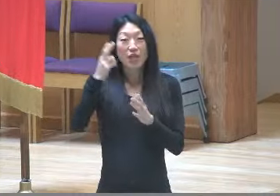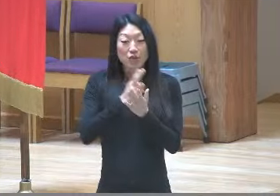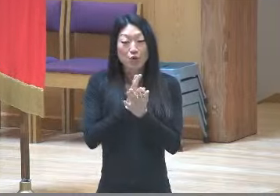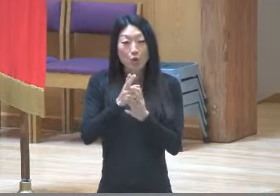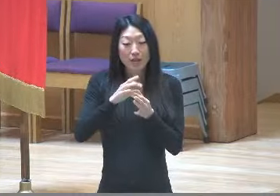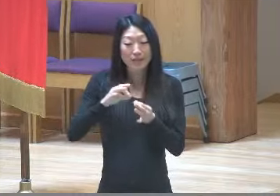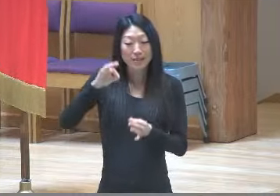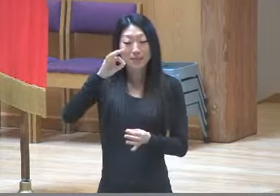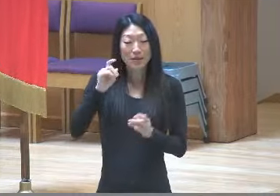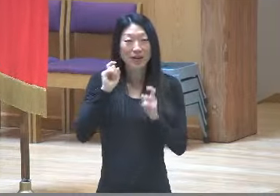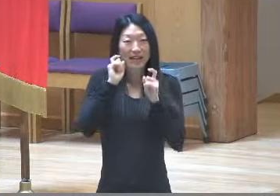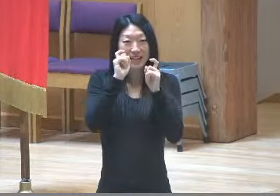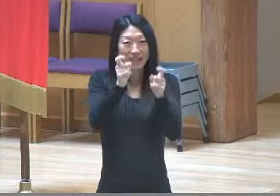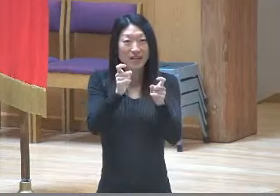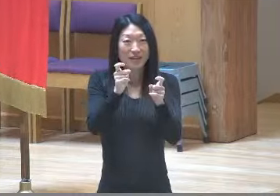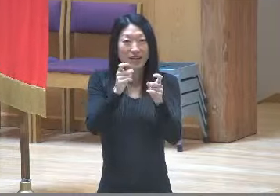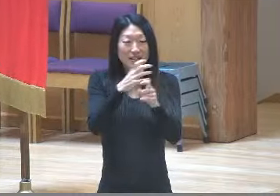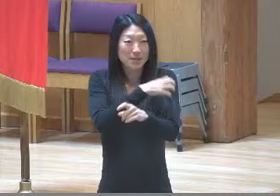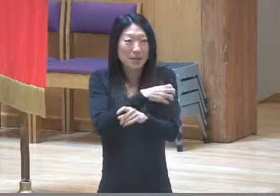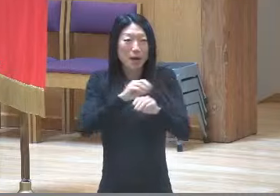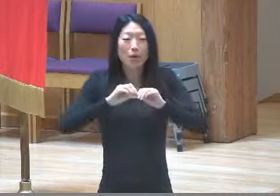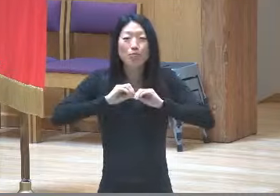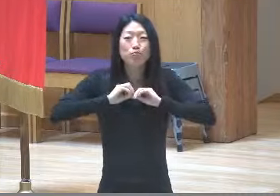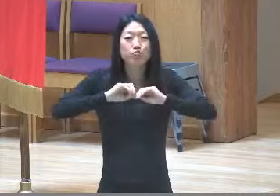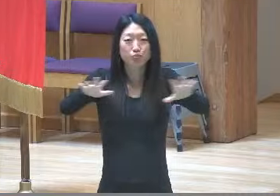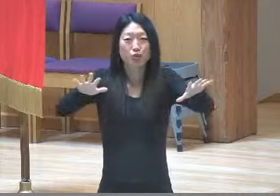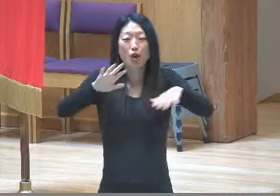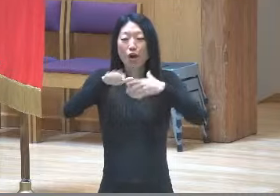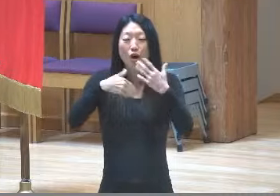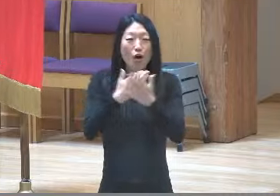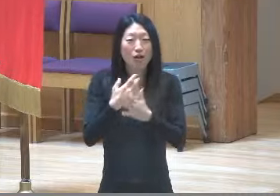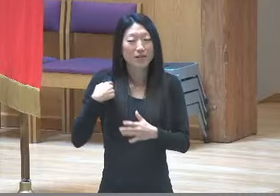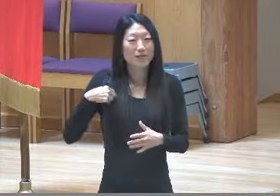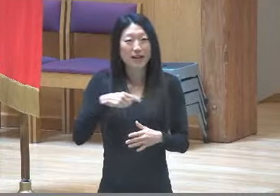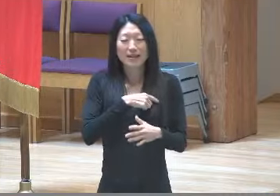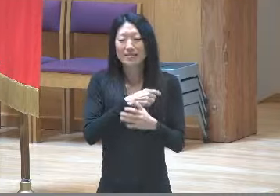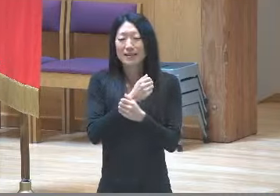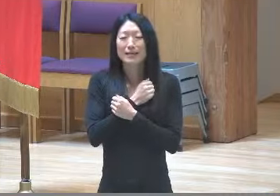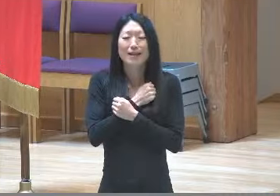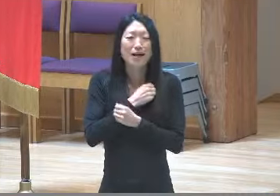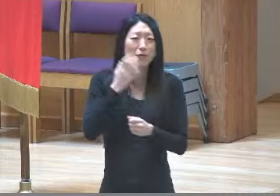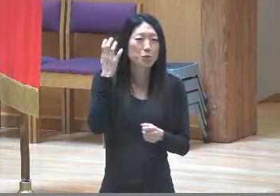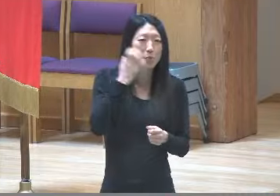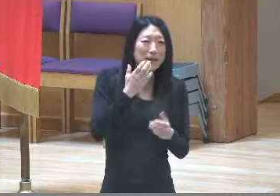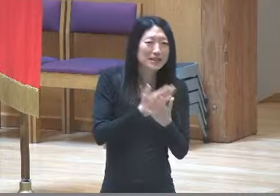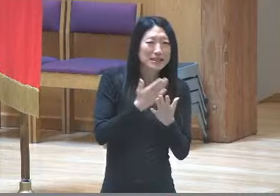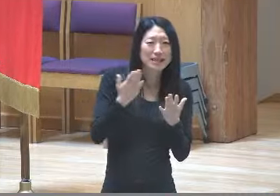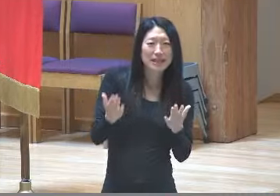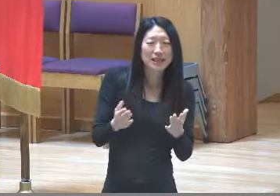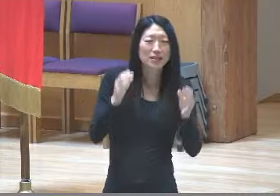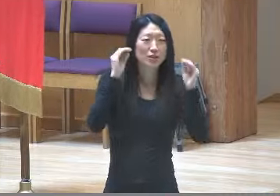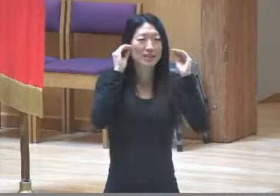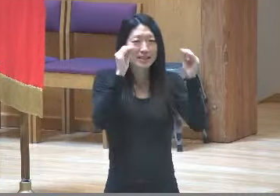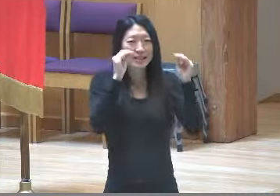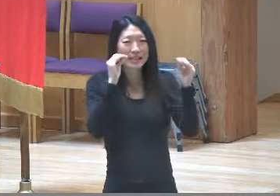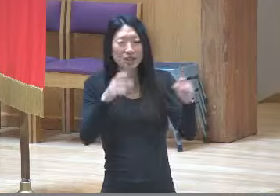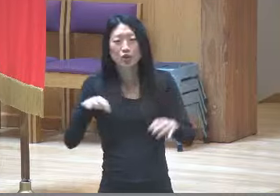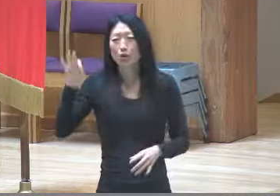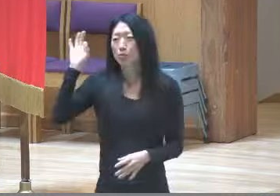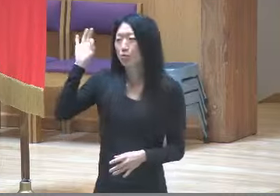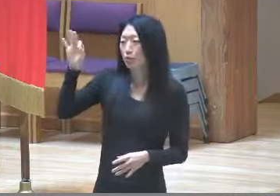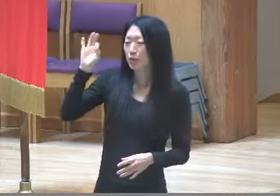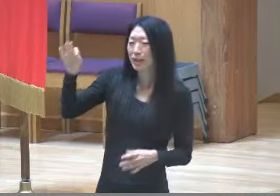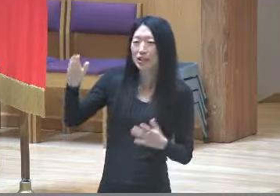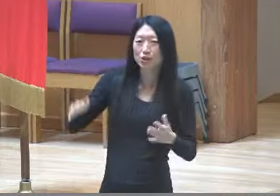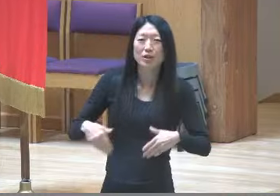the superpower to all of us to go love and do amazing things or teach or preach or